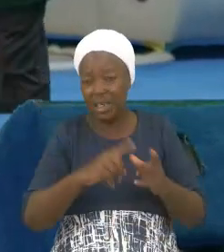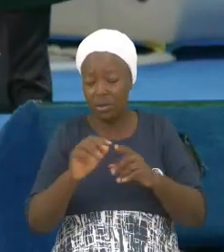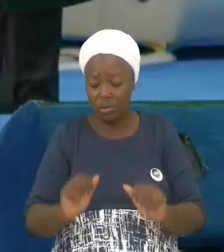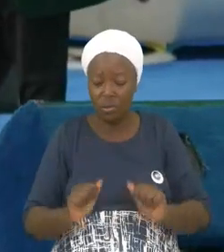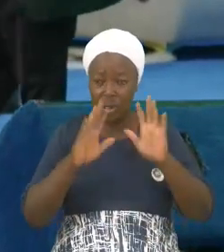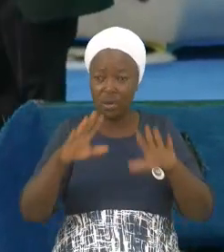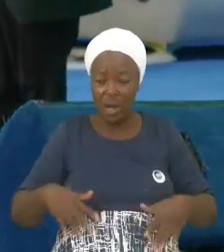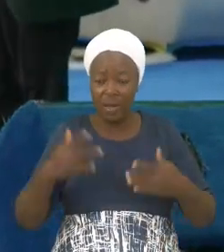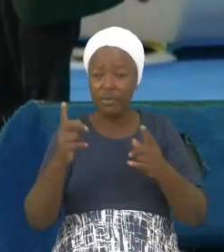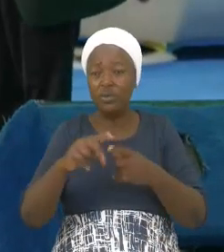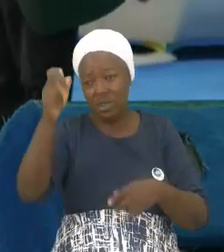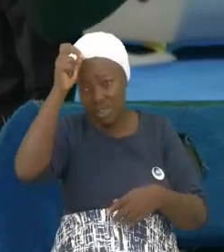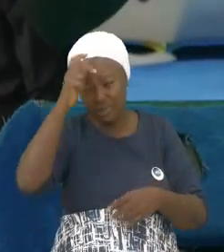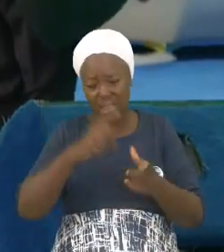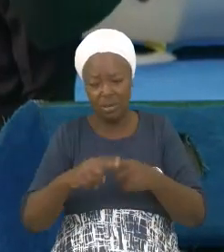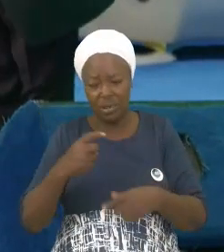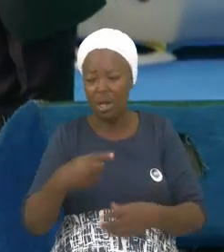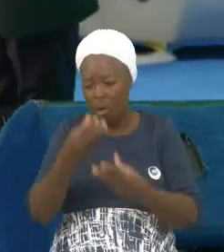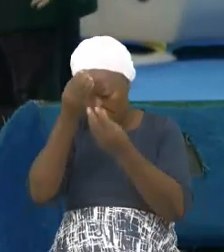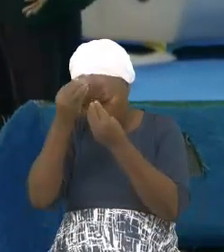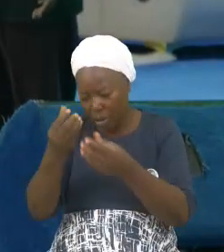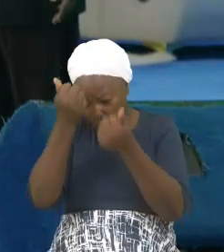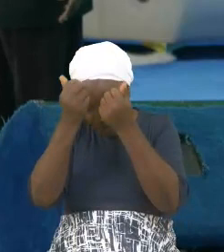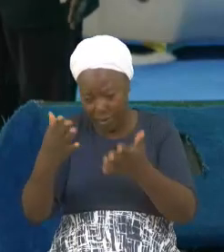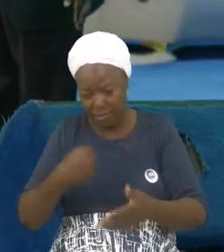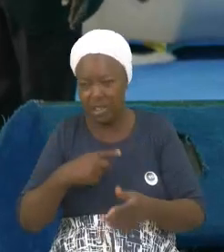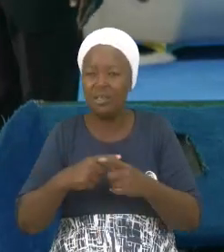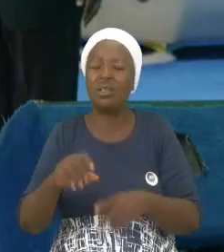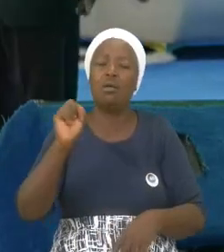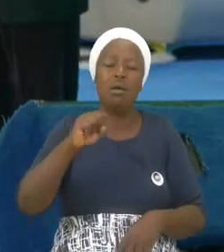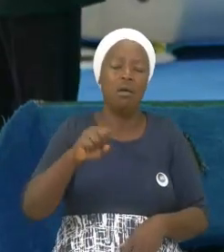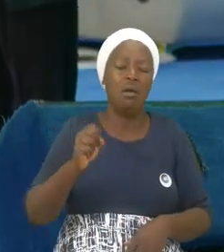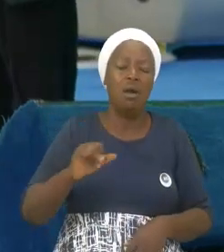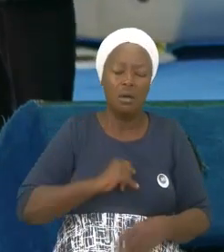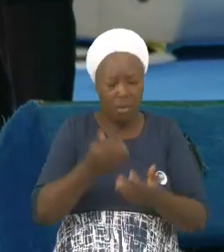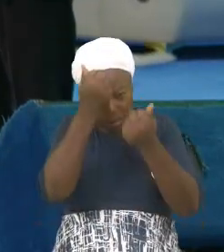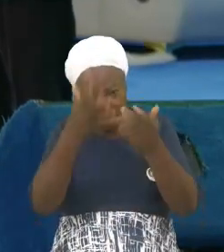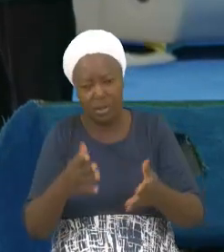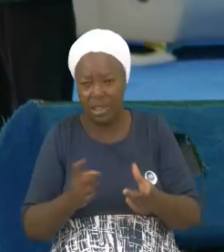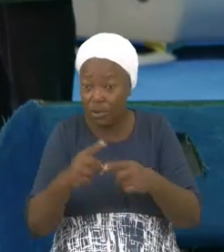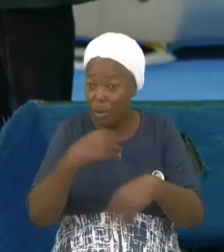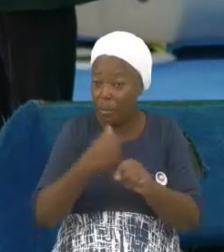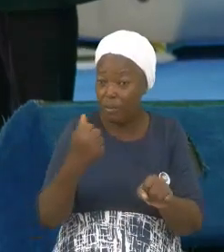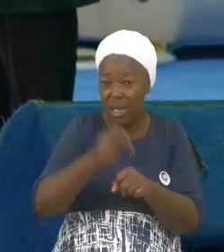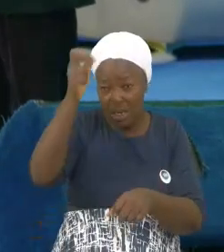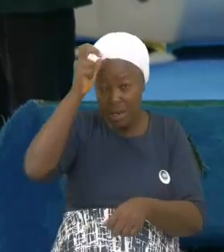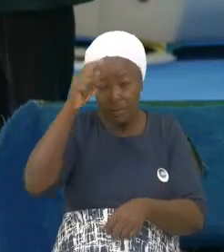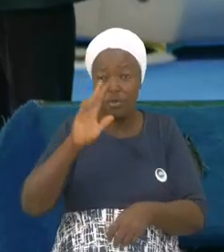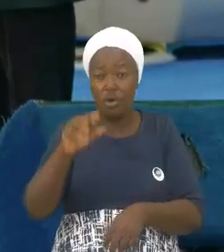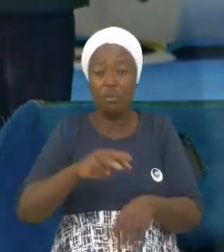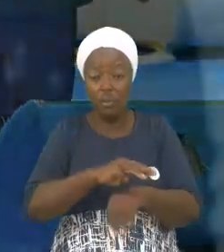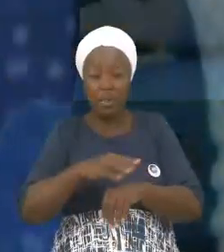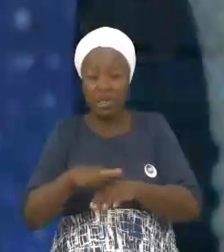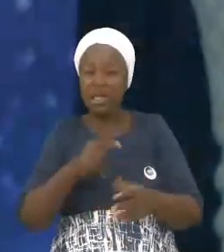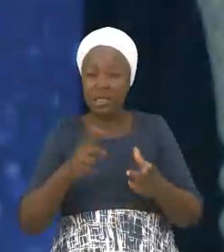and he says, obey me, you say, yes sir, you make him your master, he'll control your life, he'll control